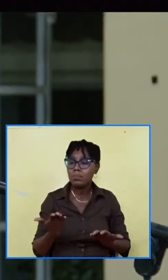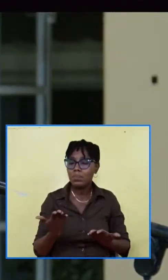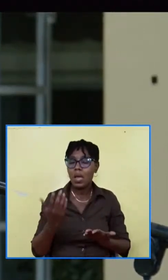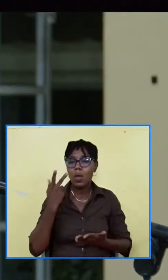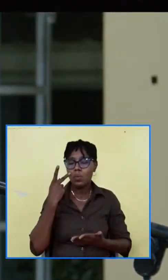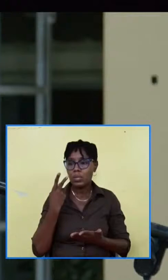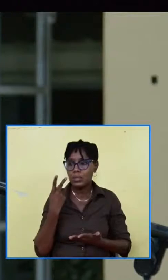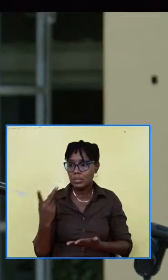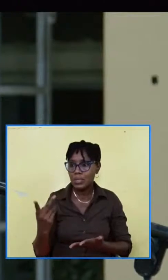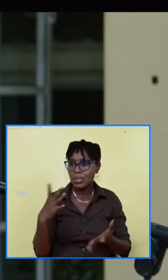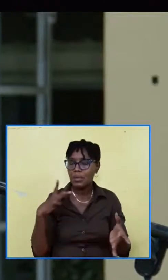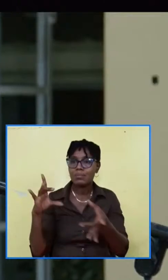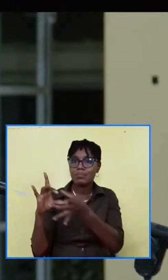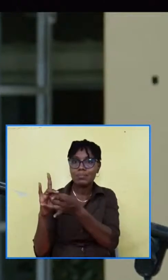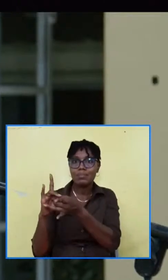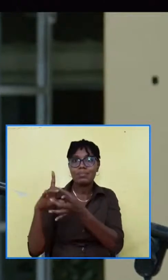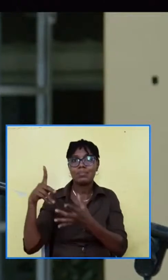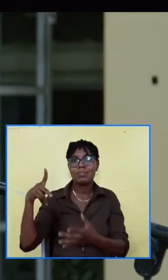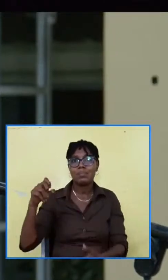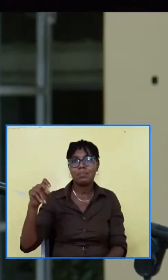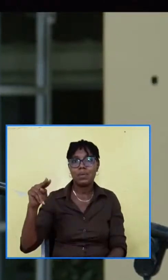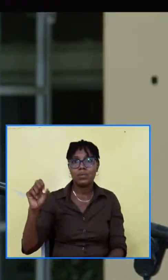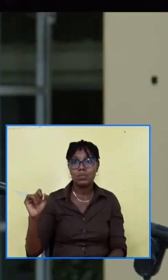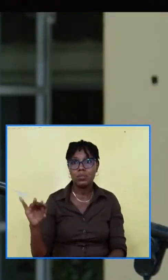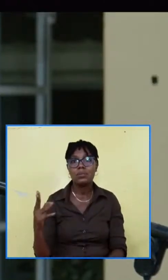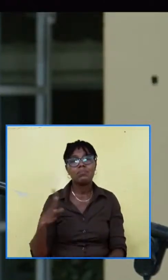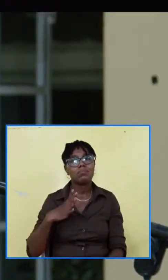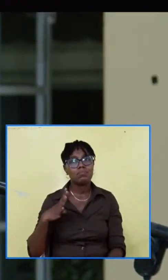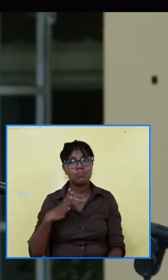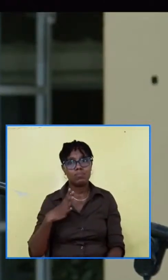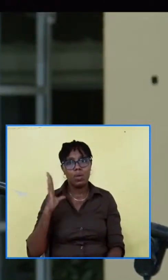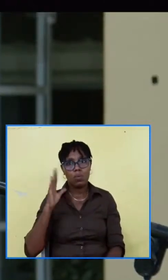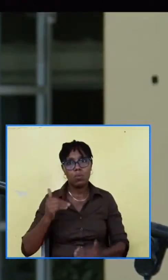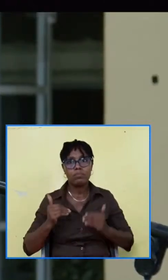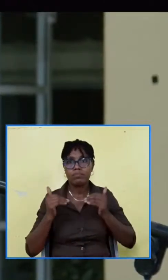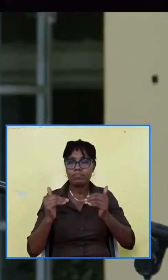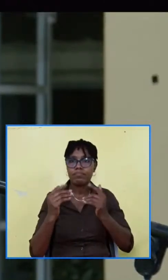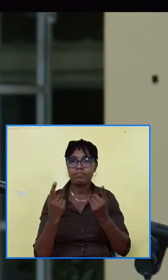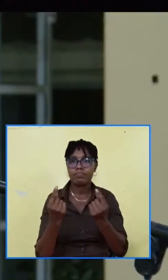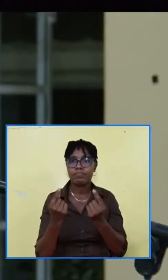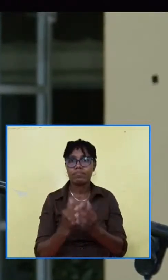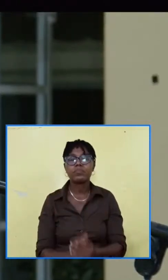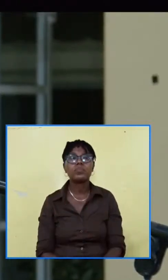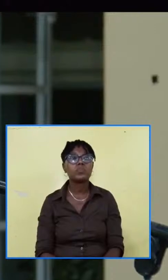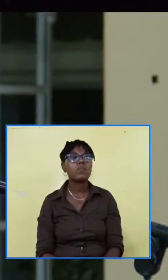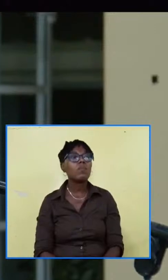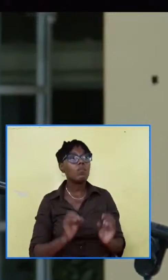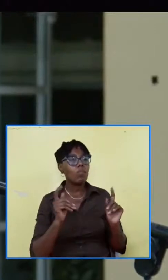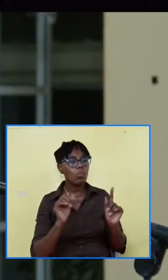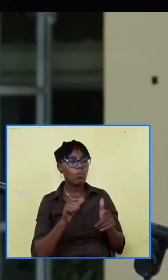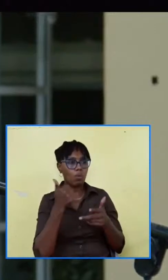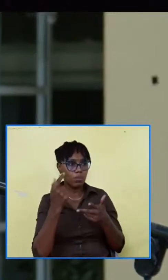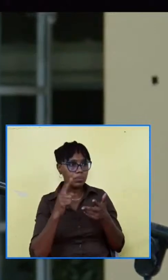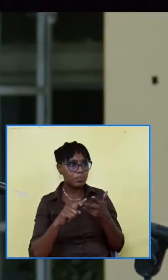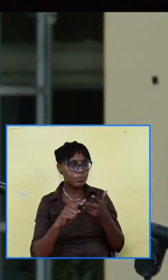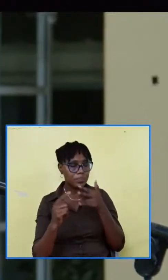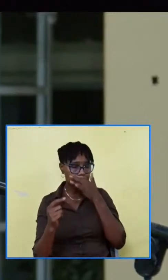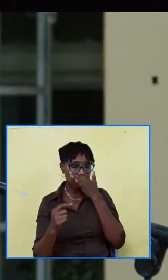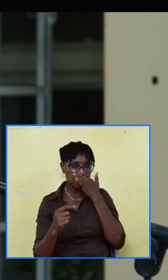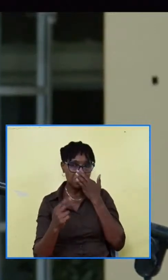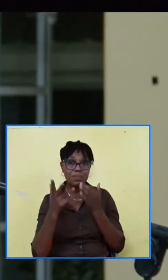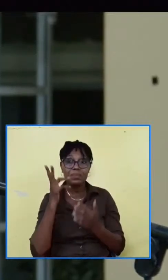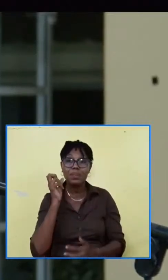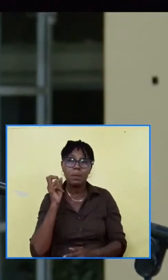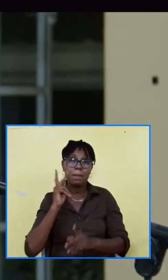we will do so. All right, the other thing is, I would have heard of a few cases where persons